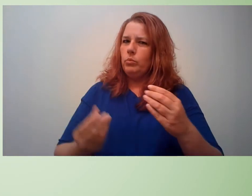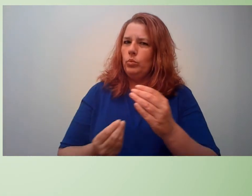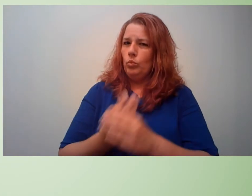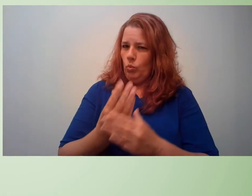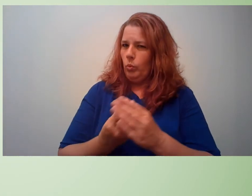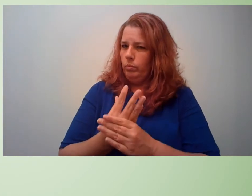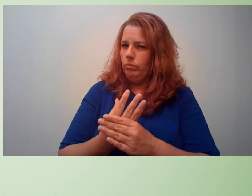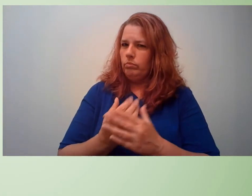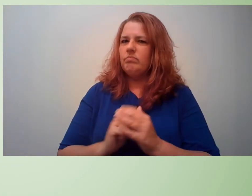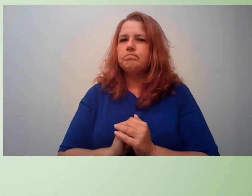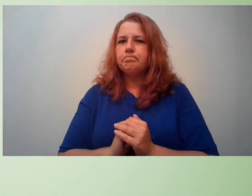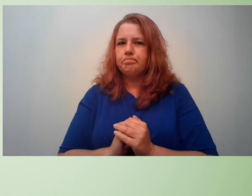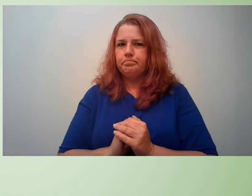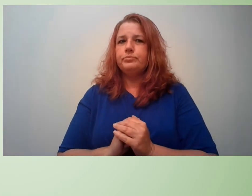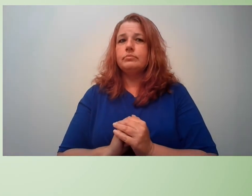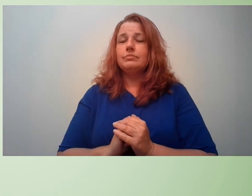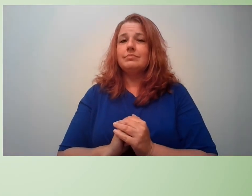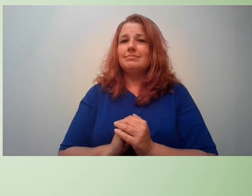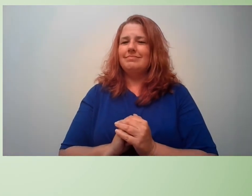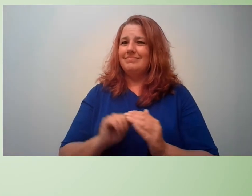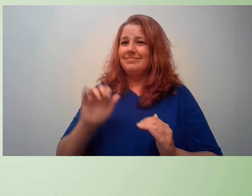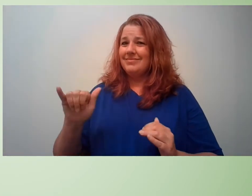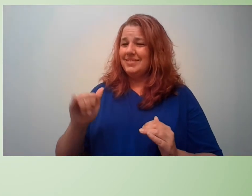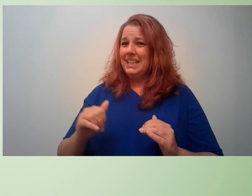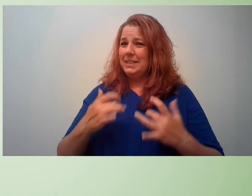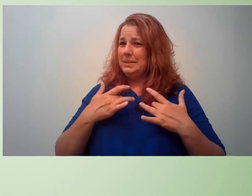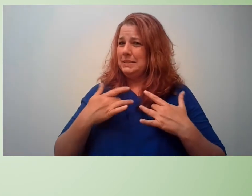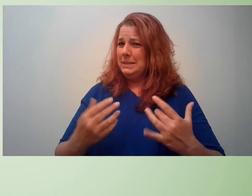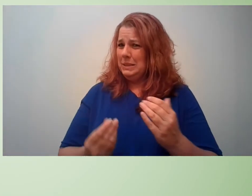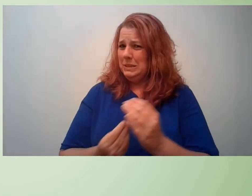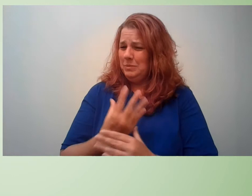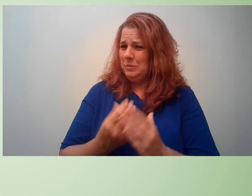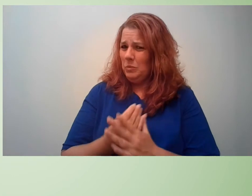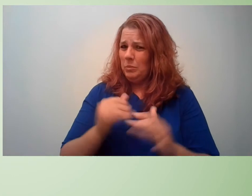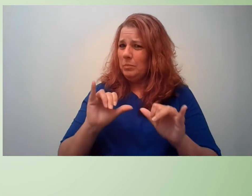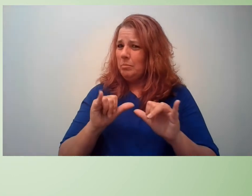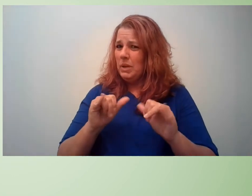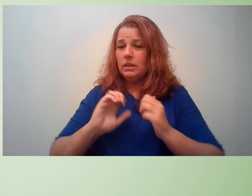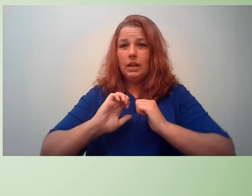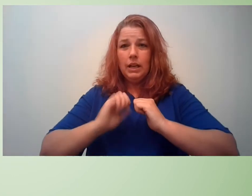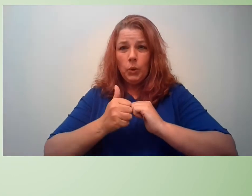by comparing similar groups of students across Georgia.